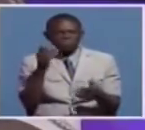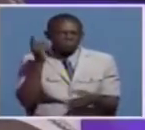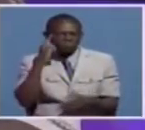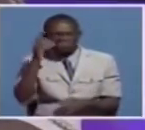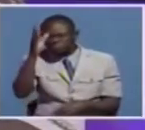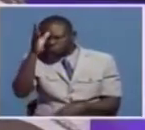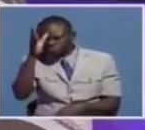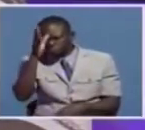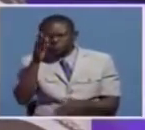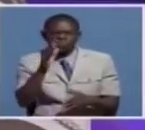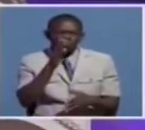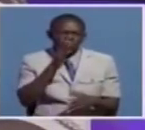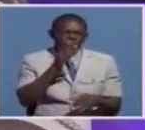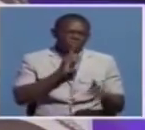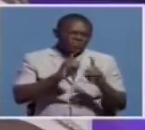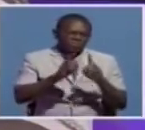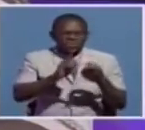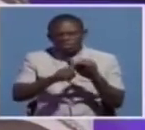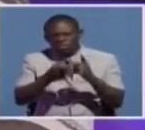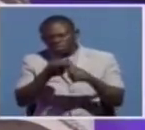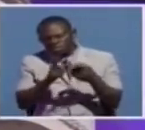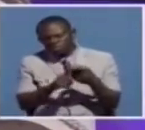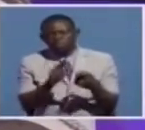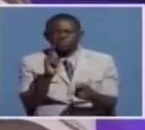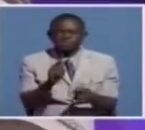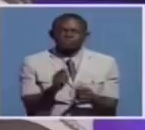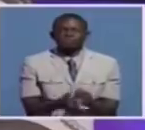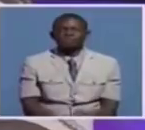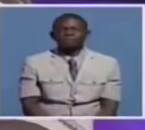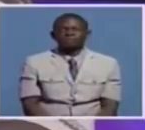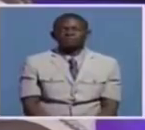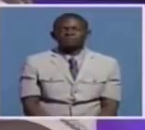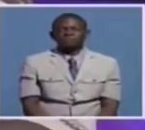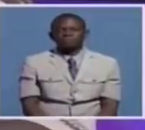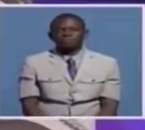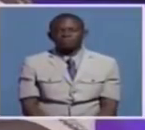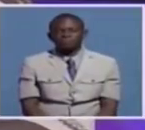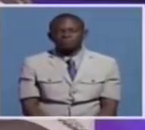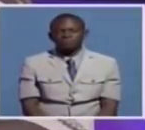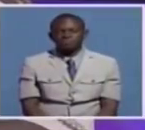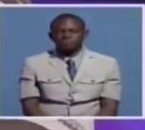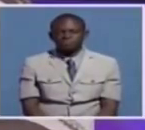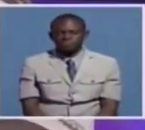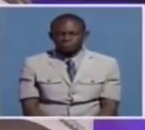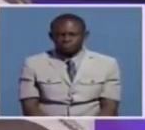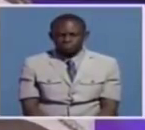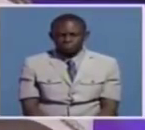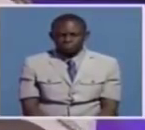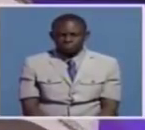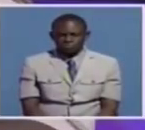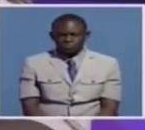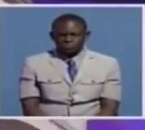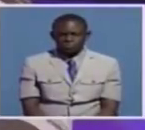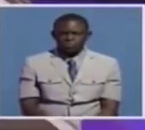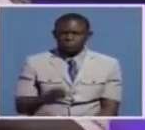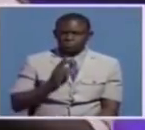with her friends, things like that. So we'd eavesdrop, and we'd hear this is happening. And of course, when they saw that, we also felt